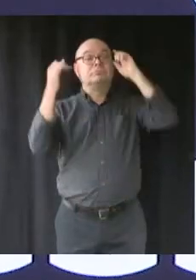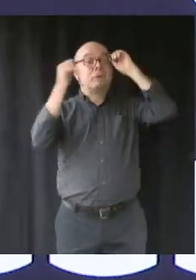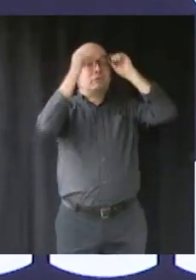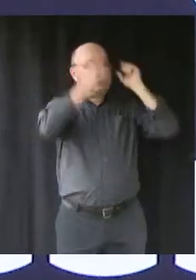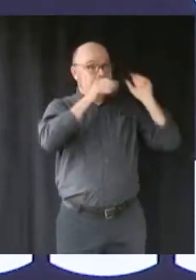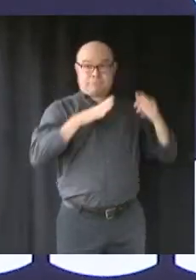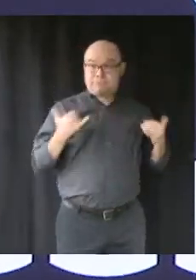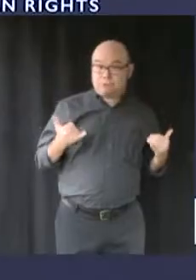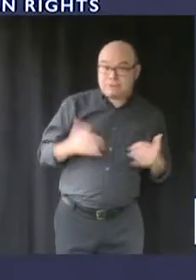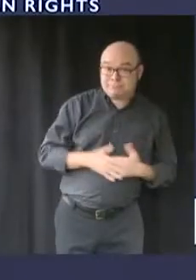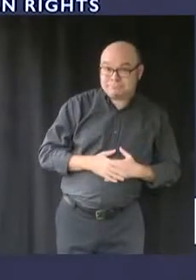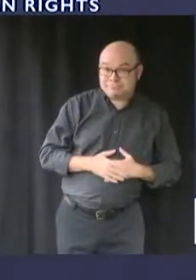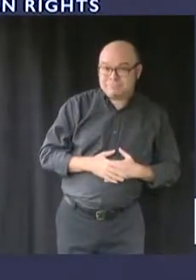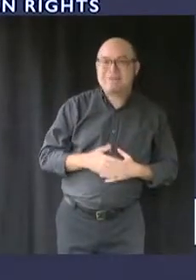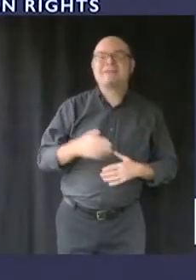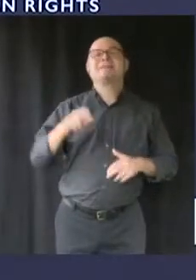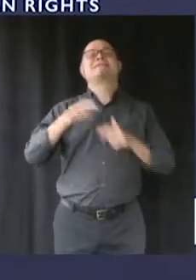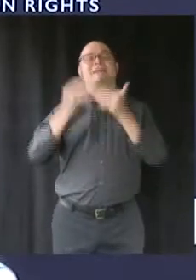Rosa Deloro.